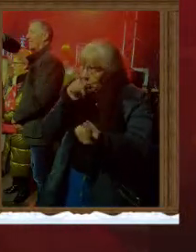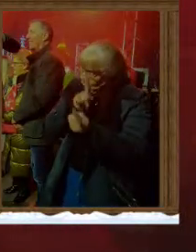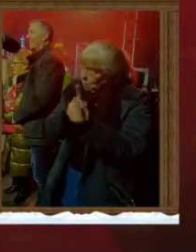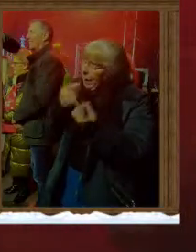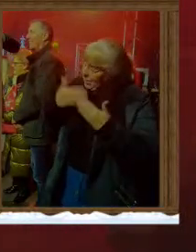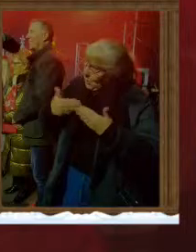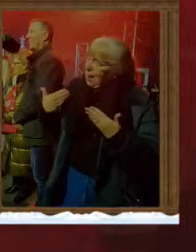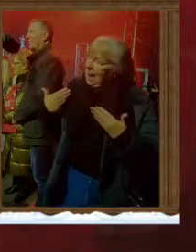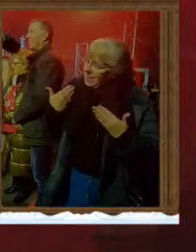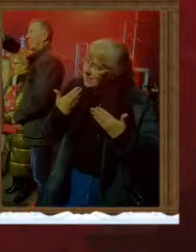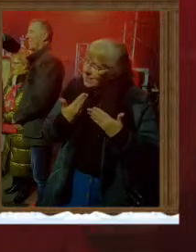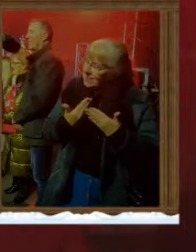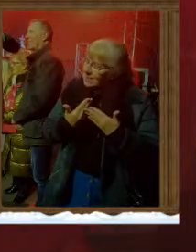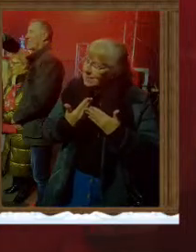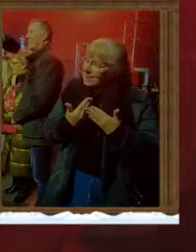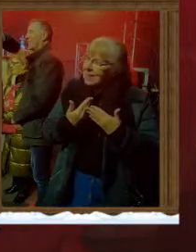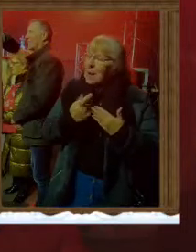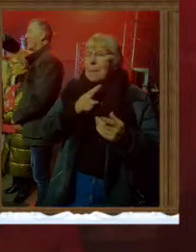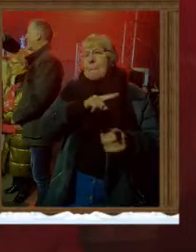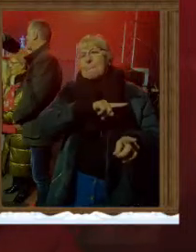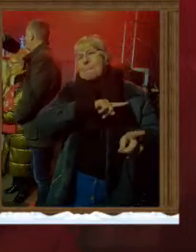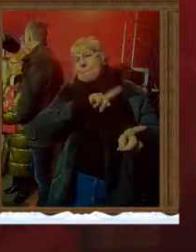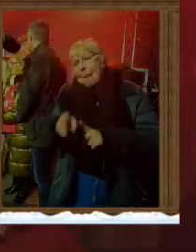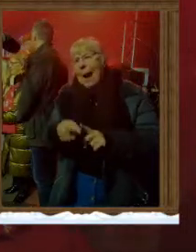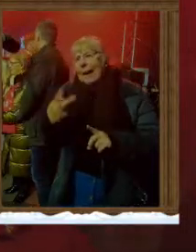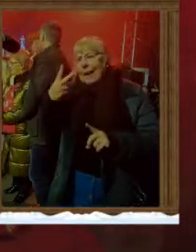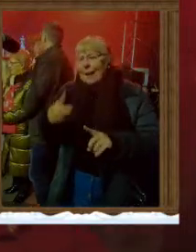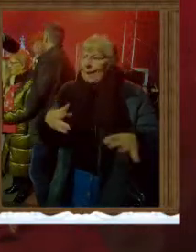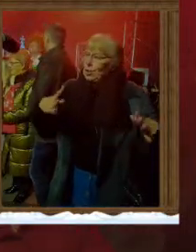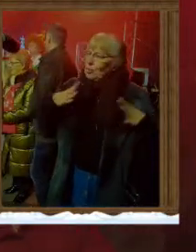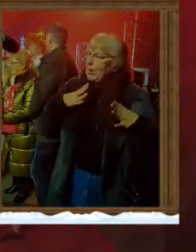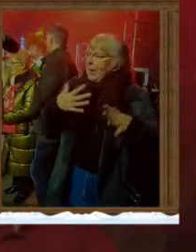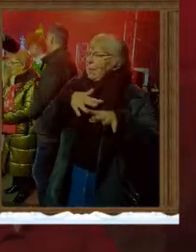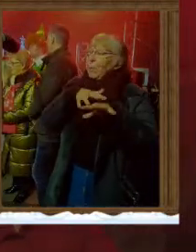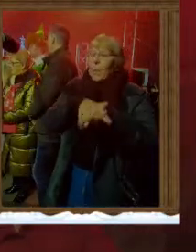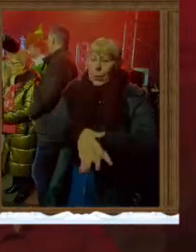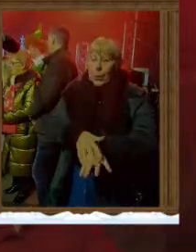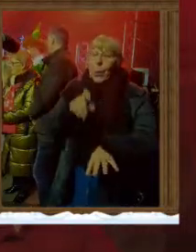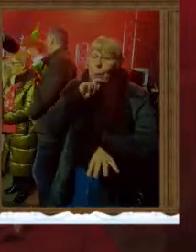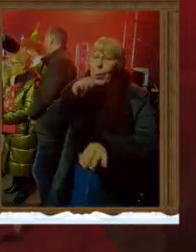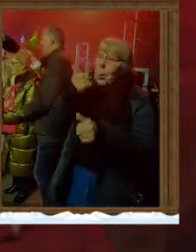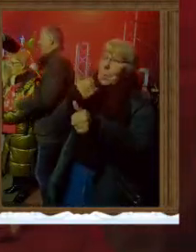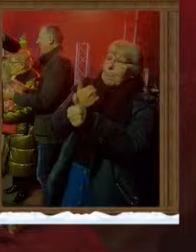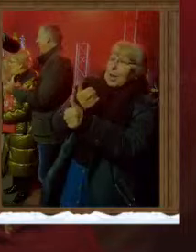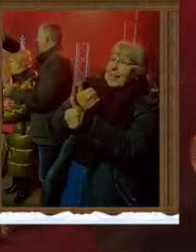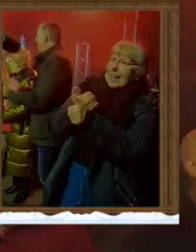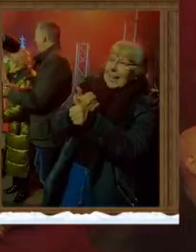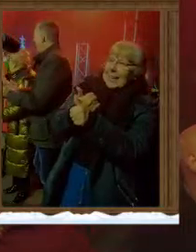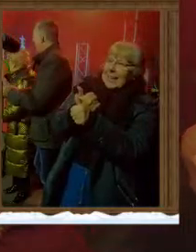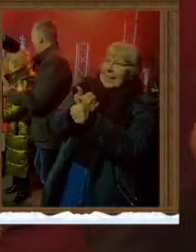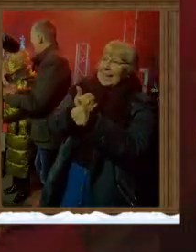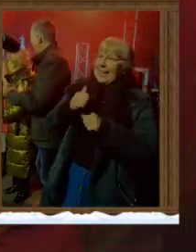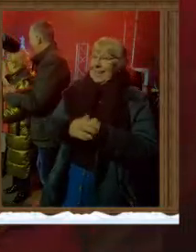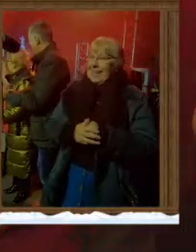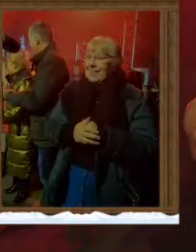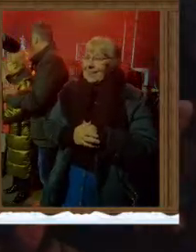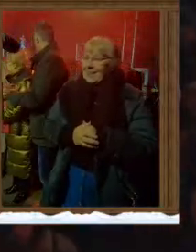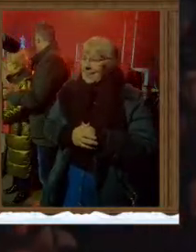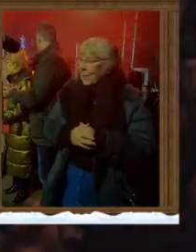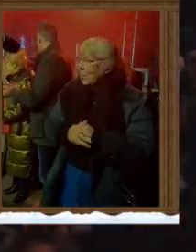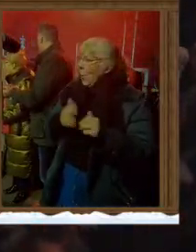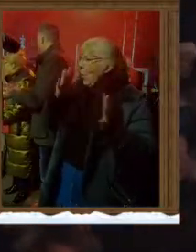tonight. Let's bring him back as we get ready for tonight's switch on. It's Buddy! Buddy!